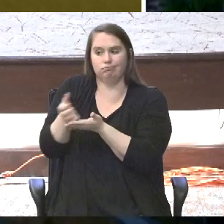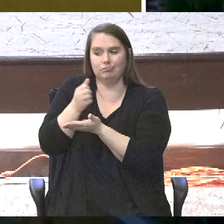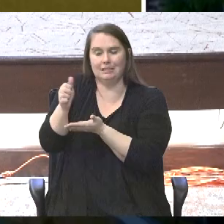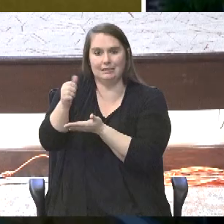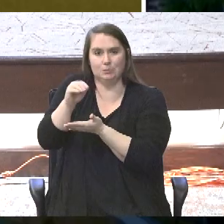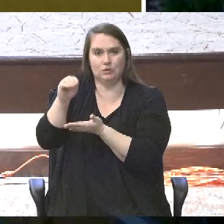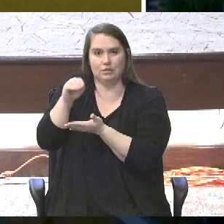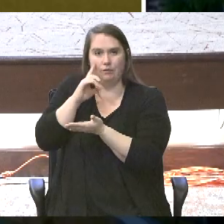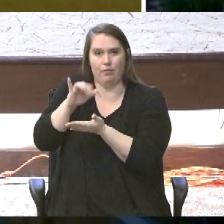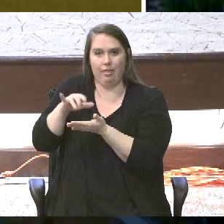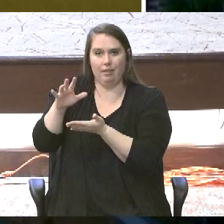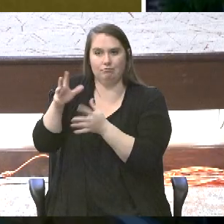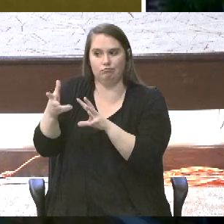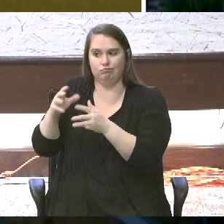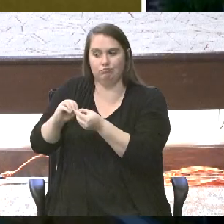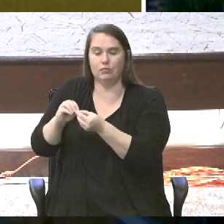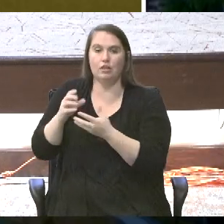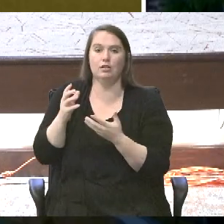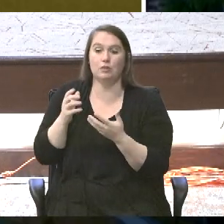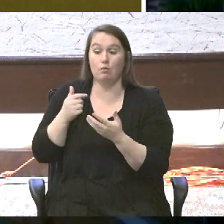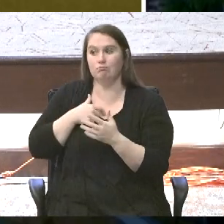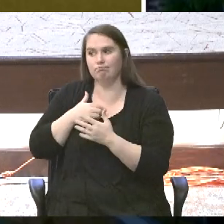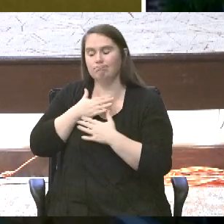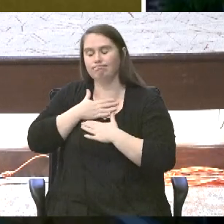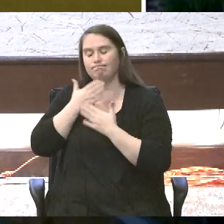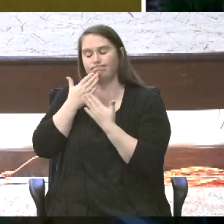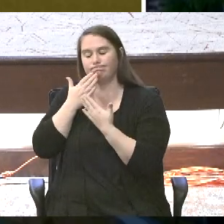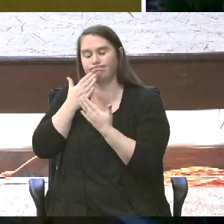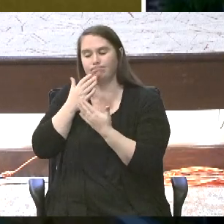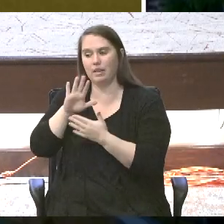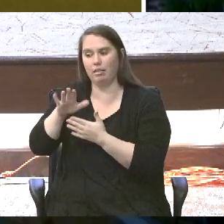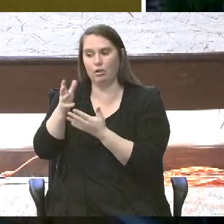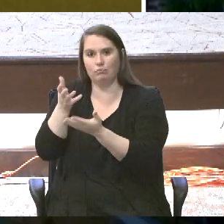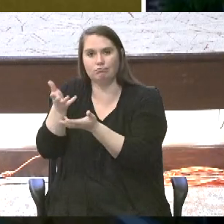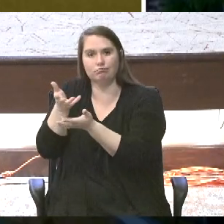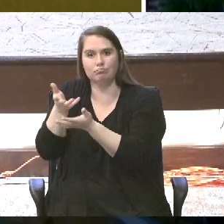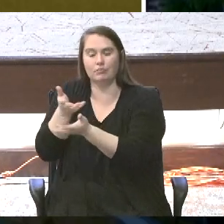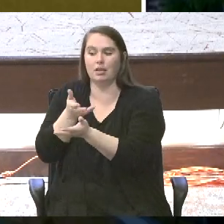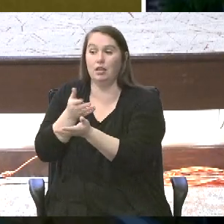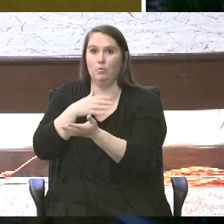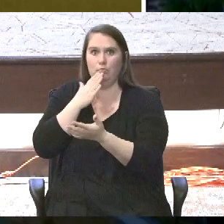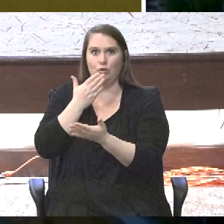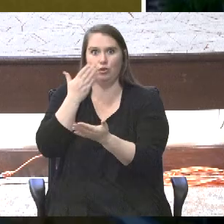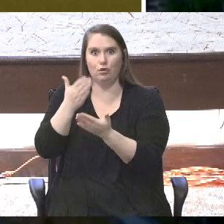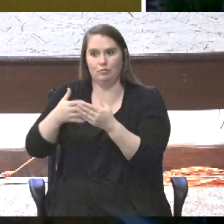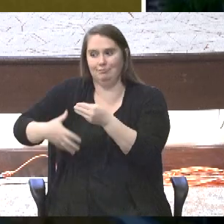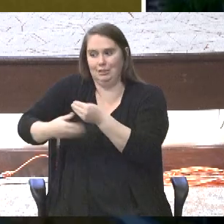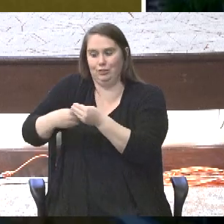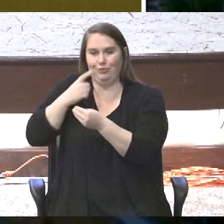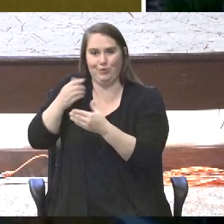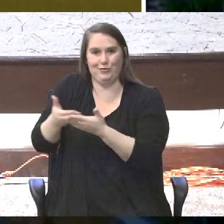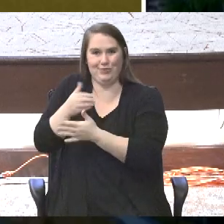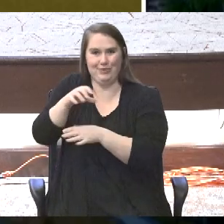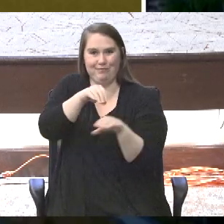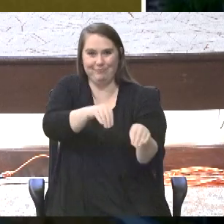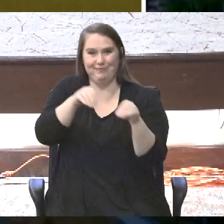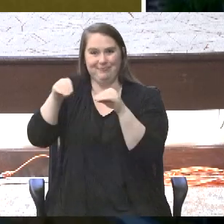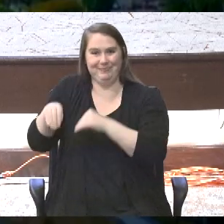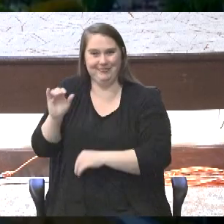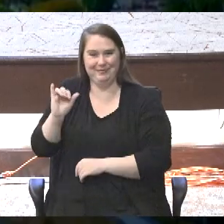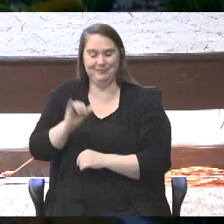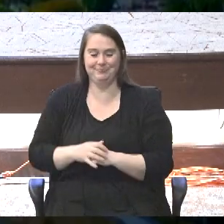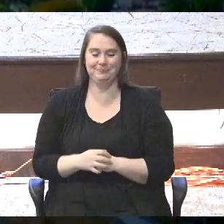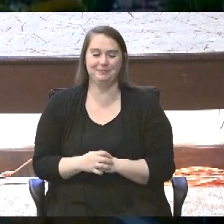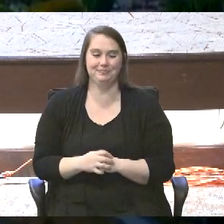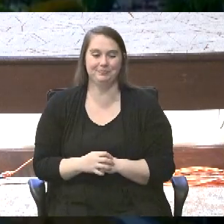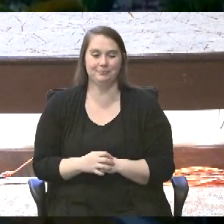So appreciate Creative Waco's engagement. I think that'll be a nice addition to the station project as well. We have 6 public hearings tonight